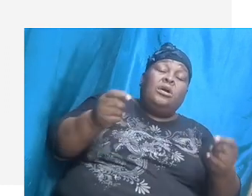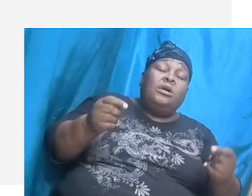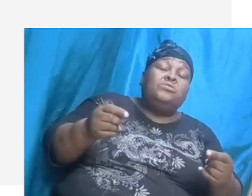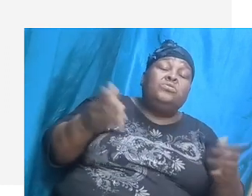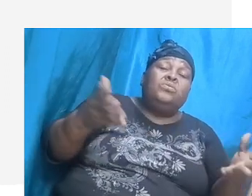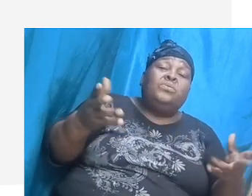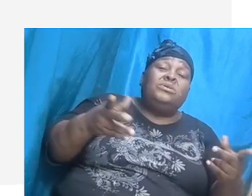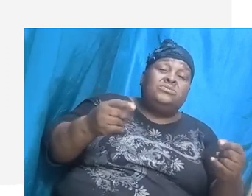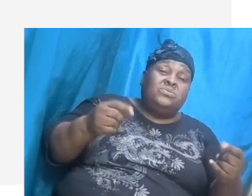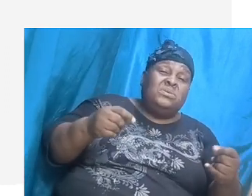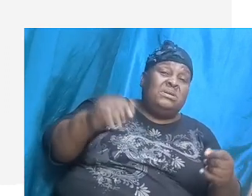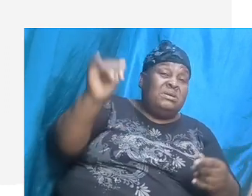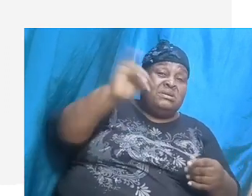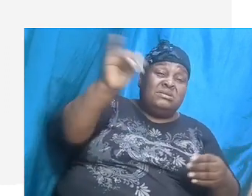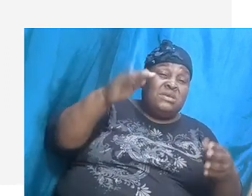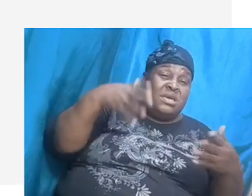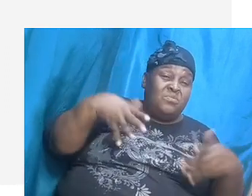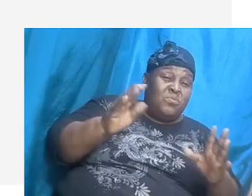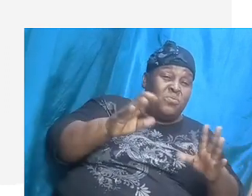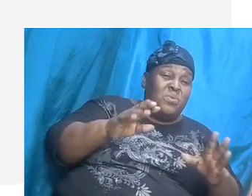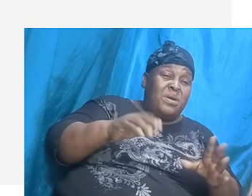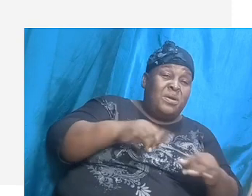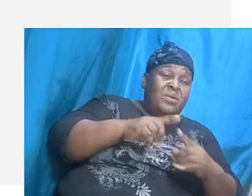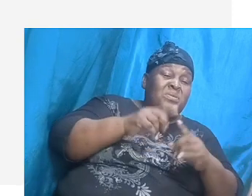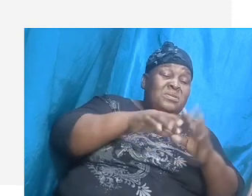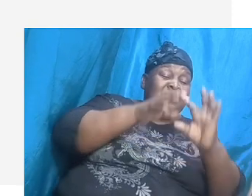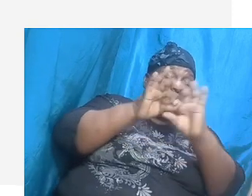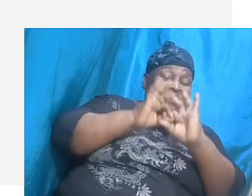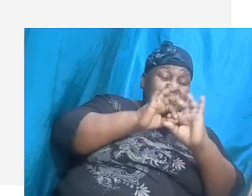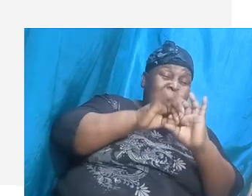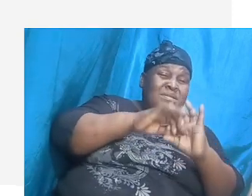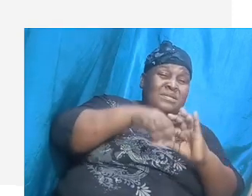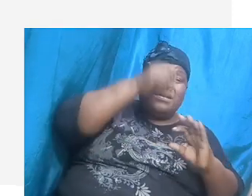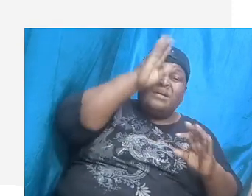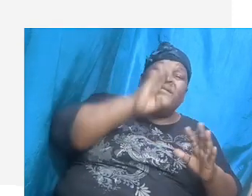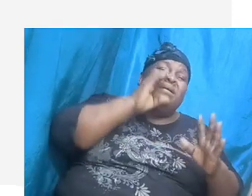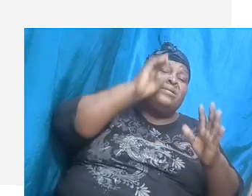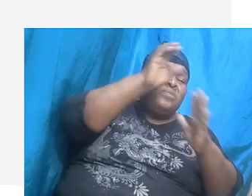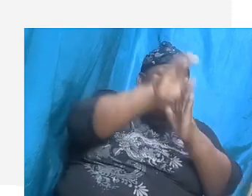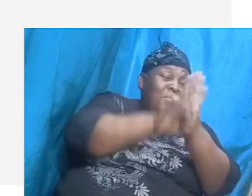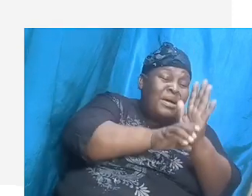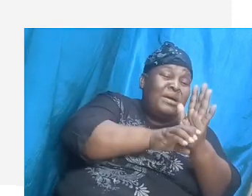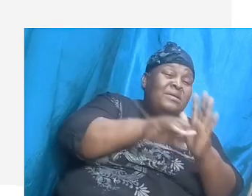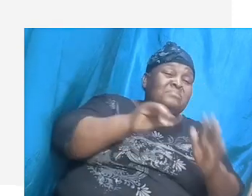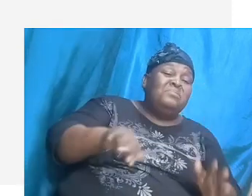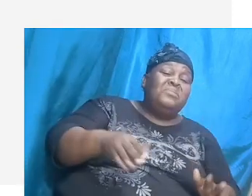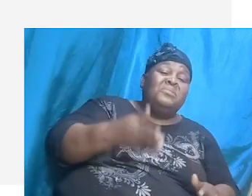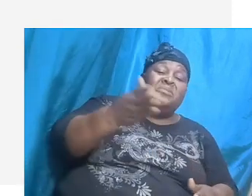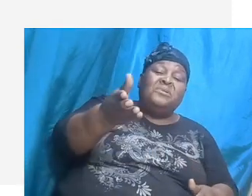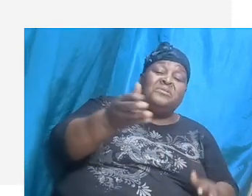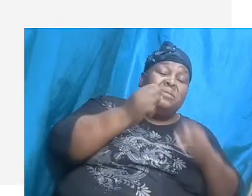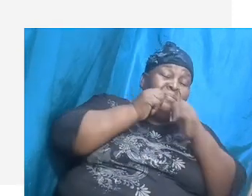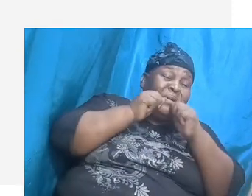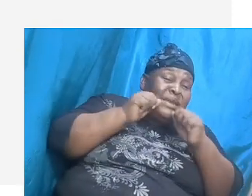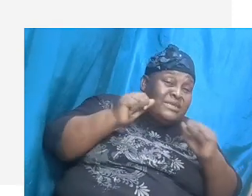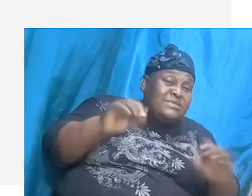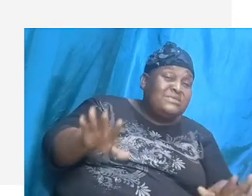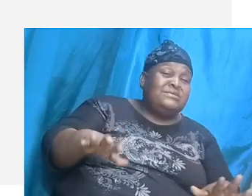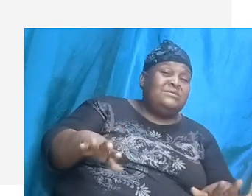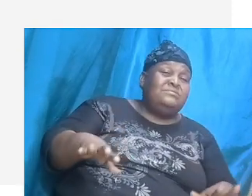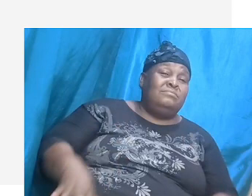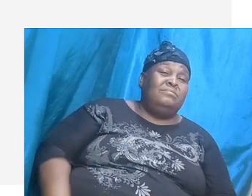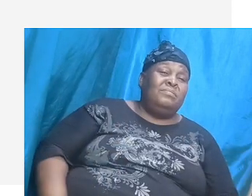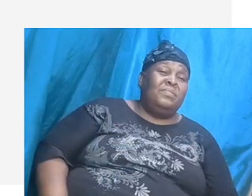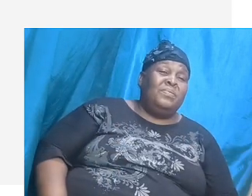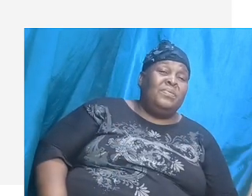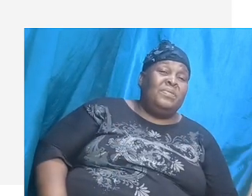way, whenever there is a unity, God has already commanded that they're supposed to be a blessing. A blessing is